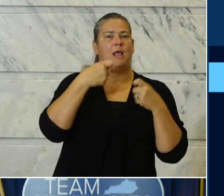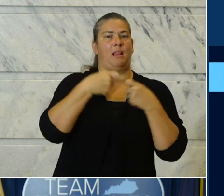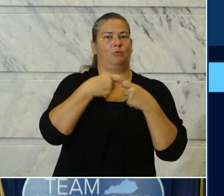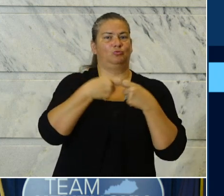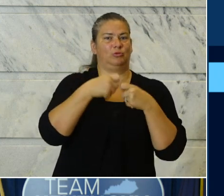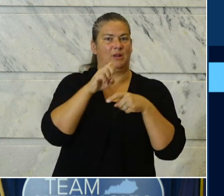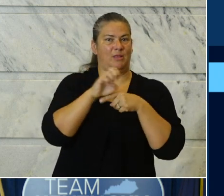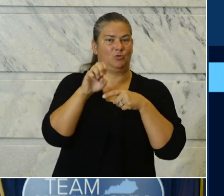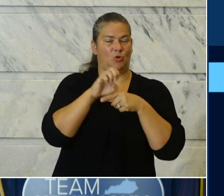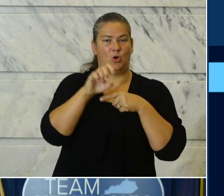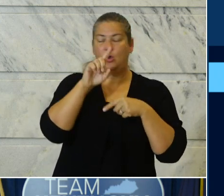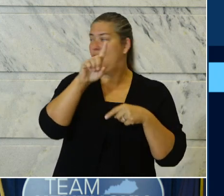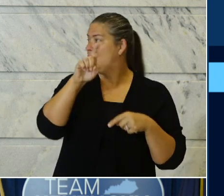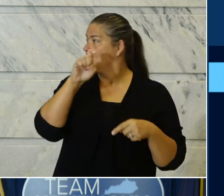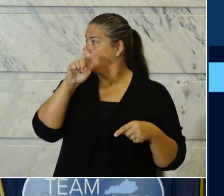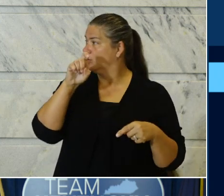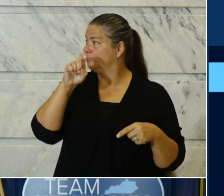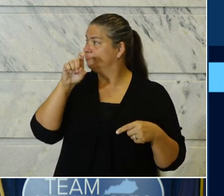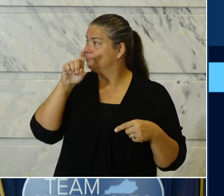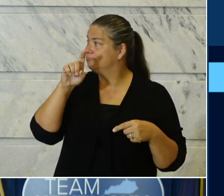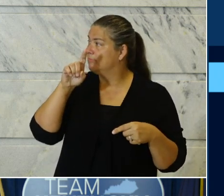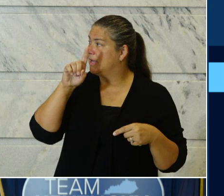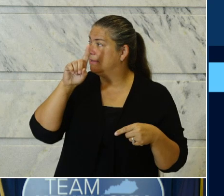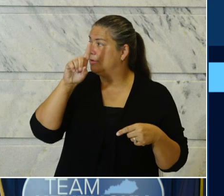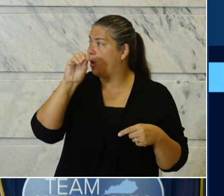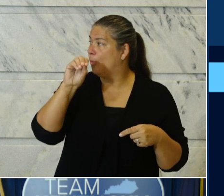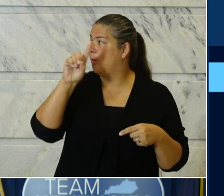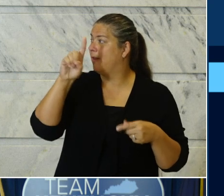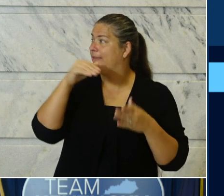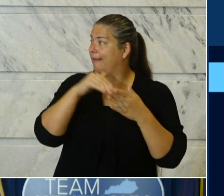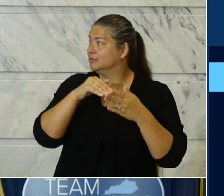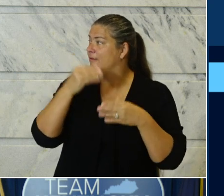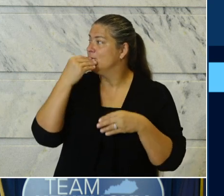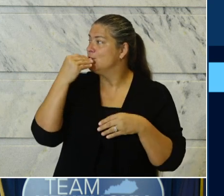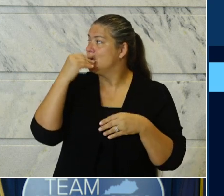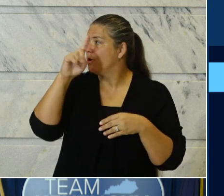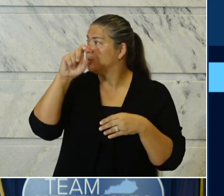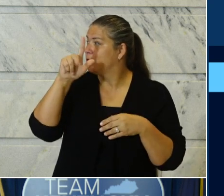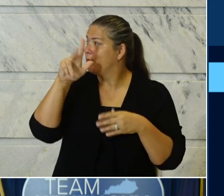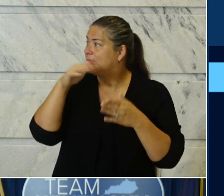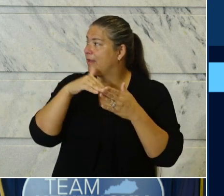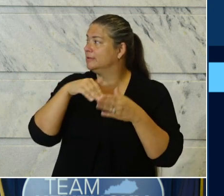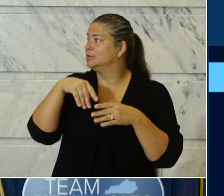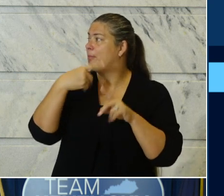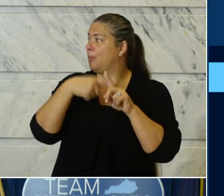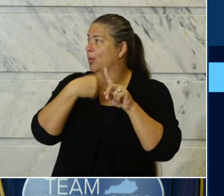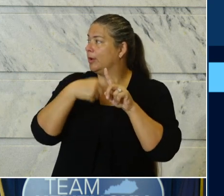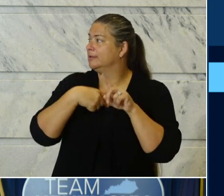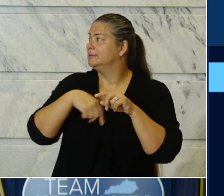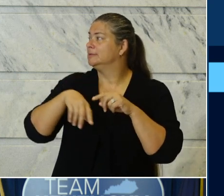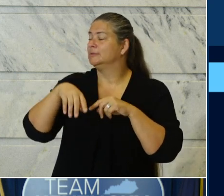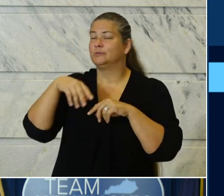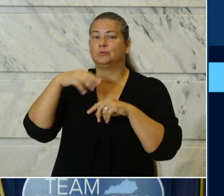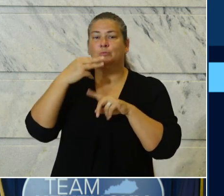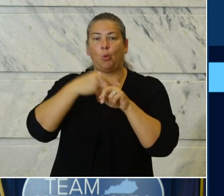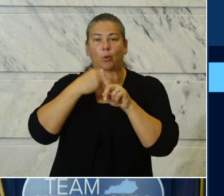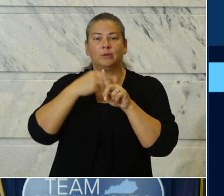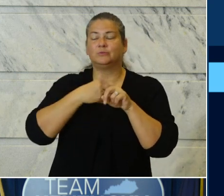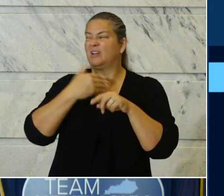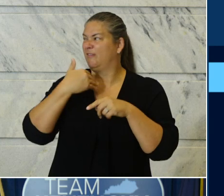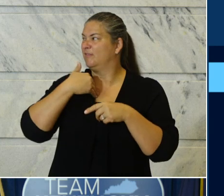over $123,000. Mortgage again is over $100,000, and rent is creeping up on